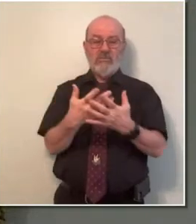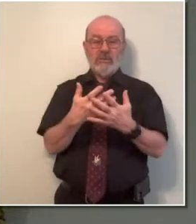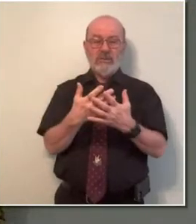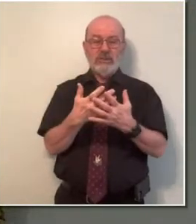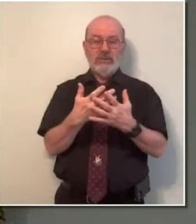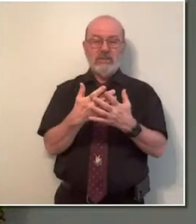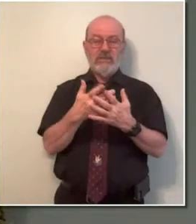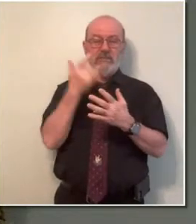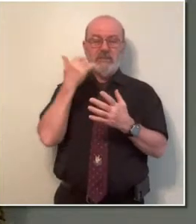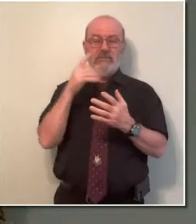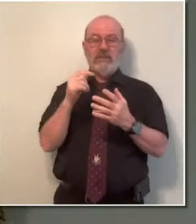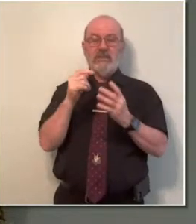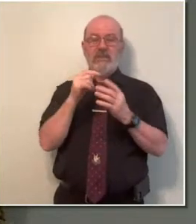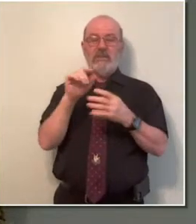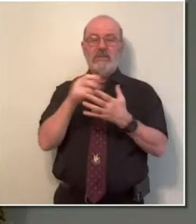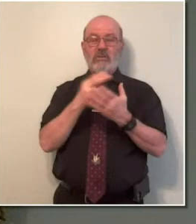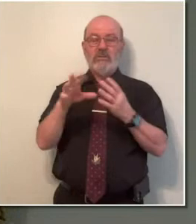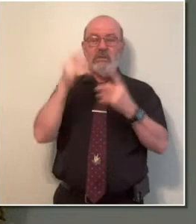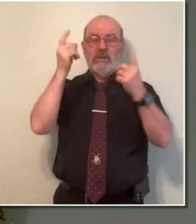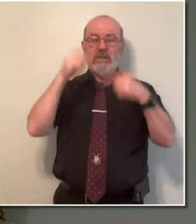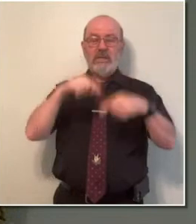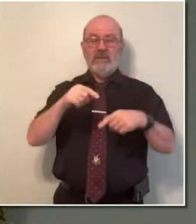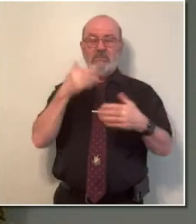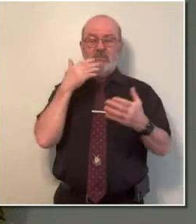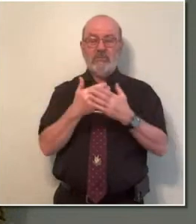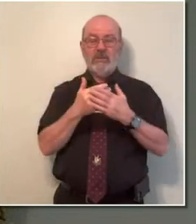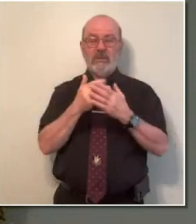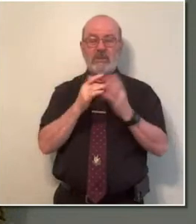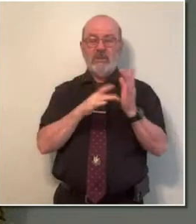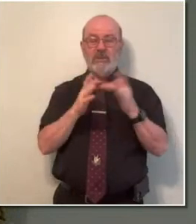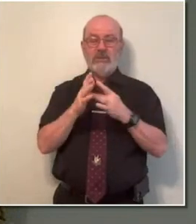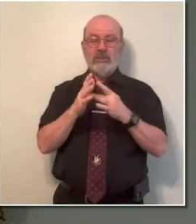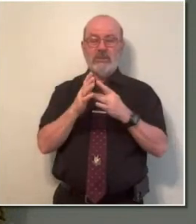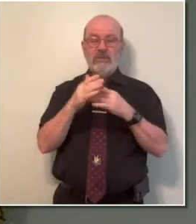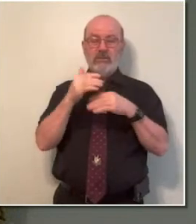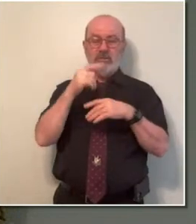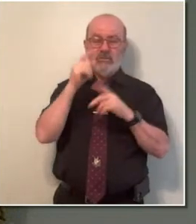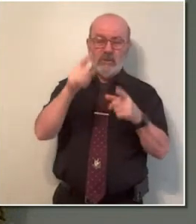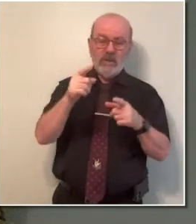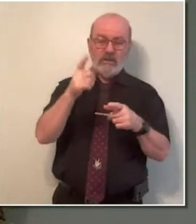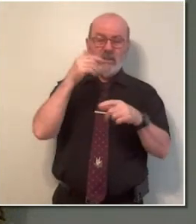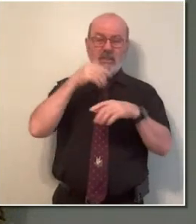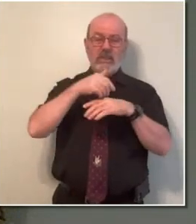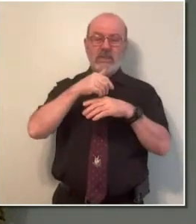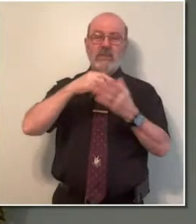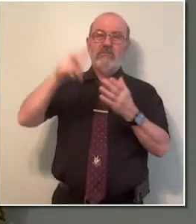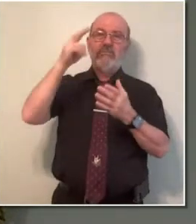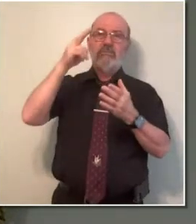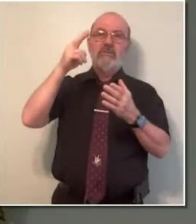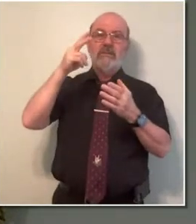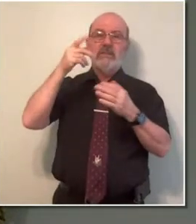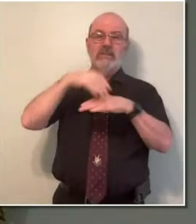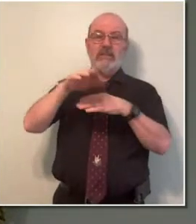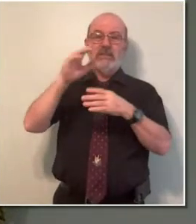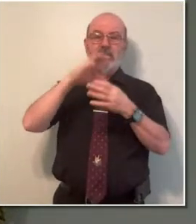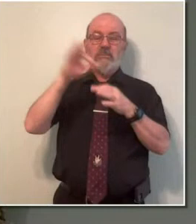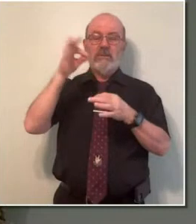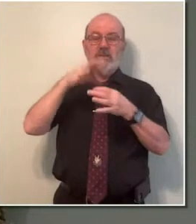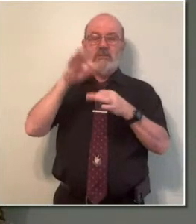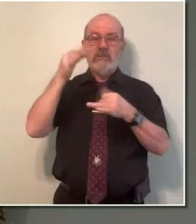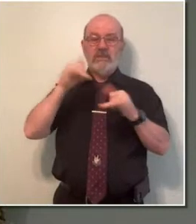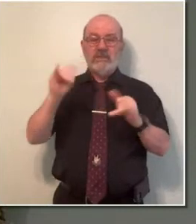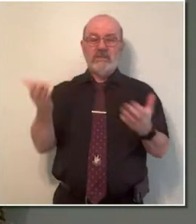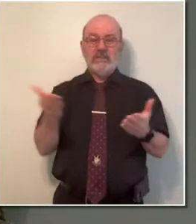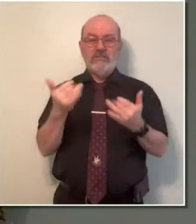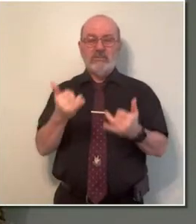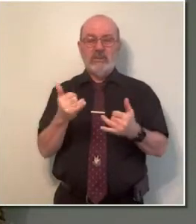Spirit came. So it is good that Jesus went, because then he sent his Spirit, and the Spirit is still with us today. The